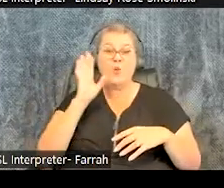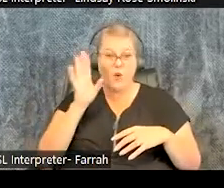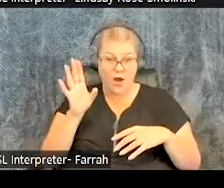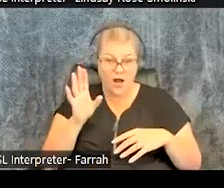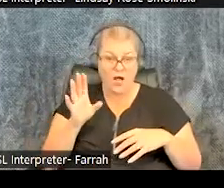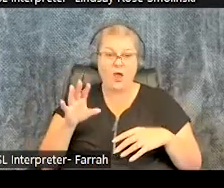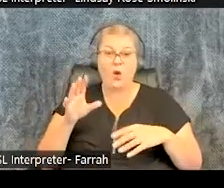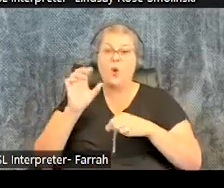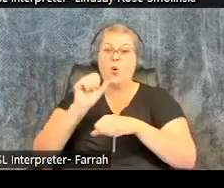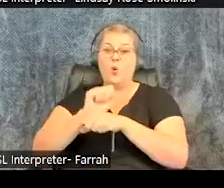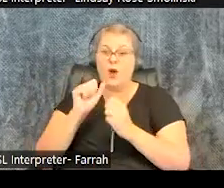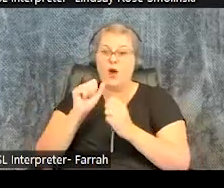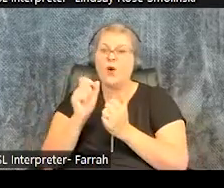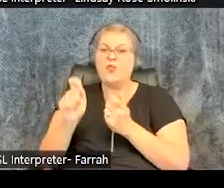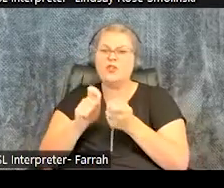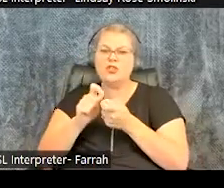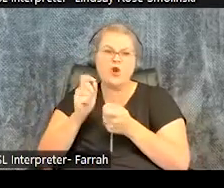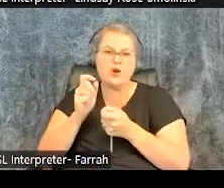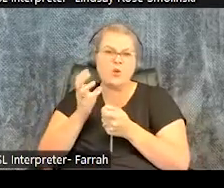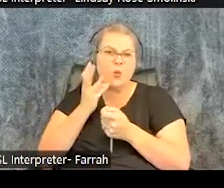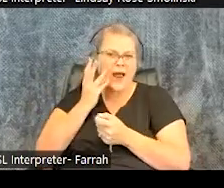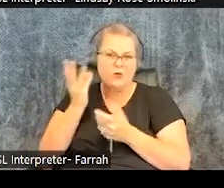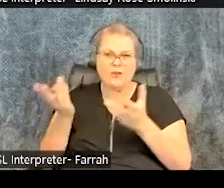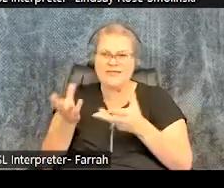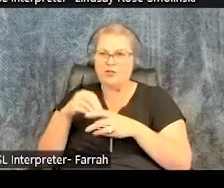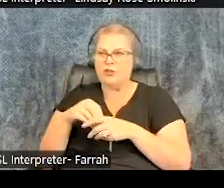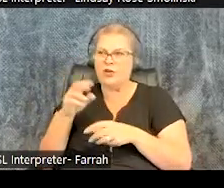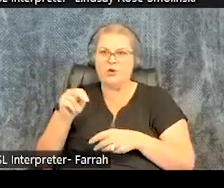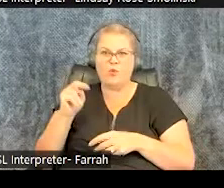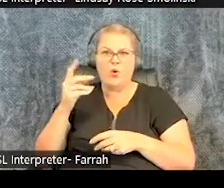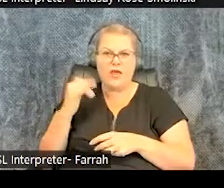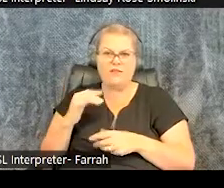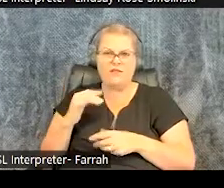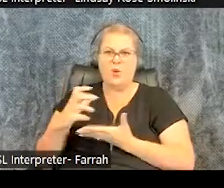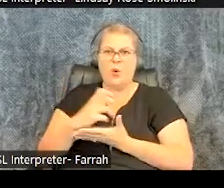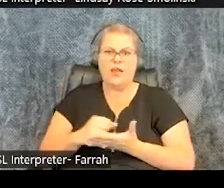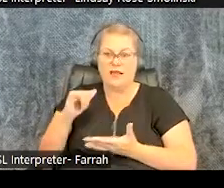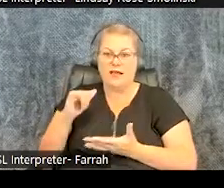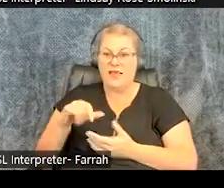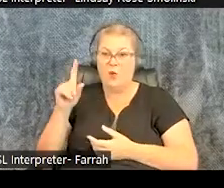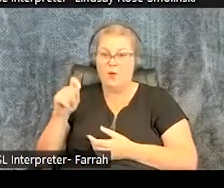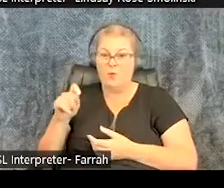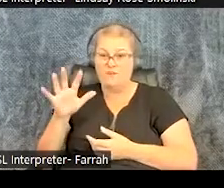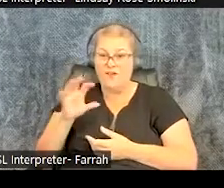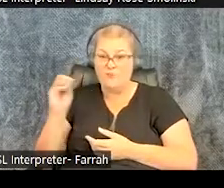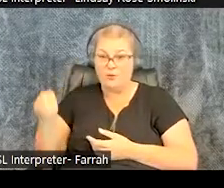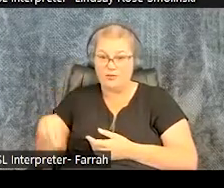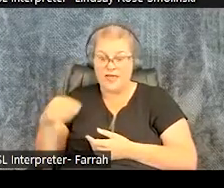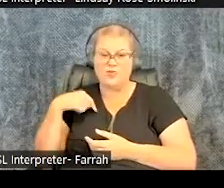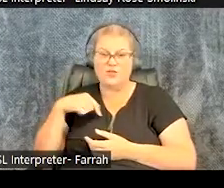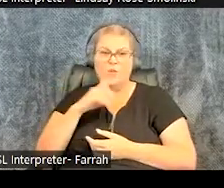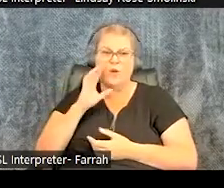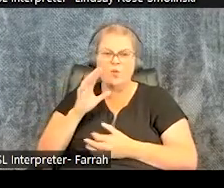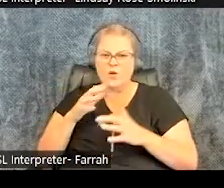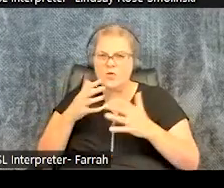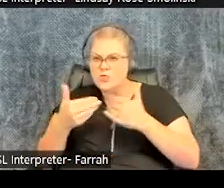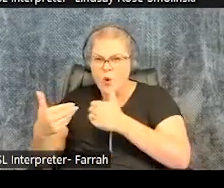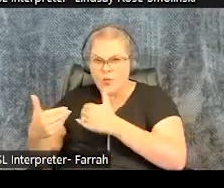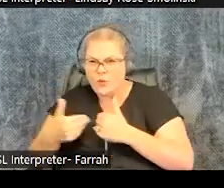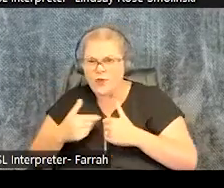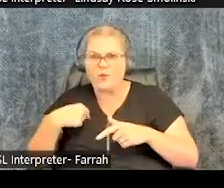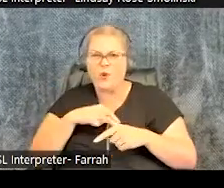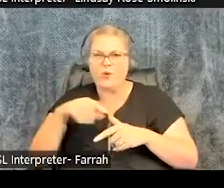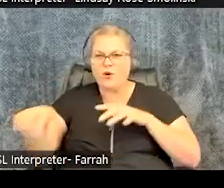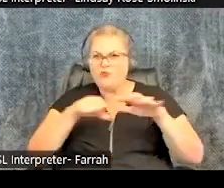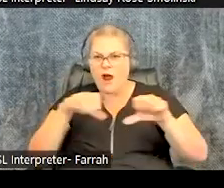with certain wineries here in Northern California to collect that 1.5%. We're going to sort through those. We're going to grab those bottles that